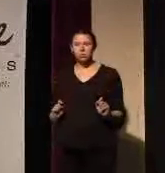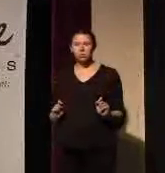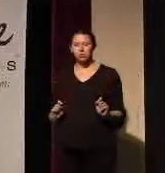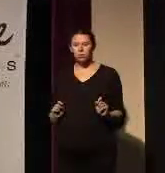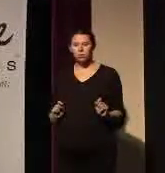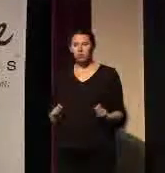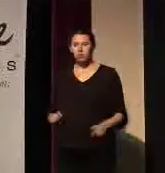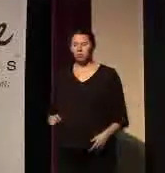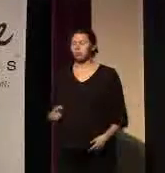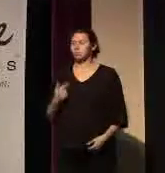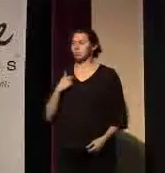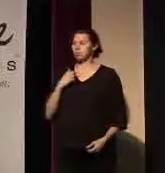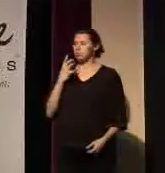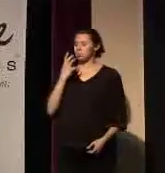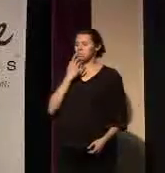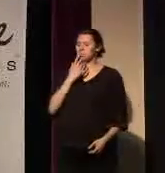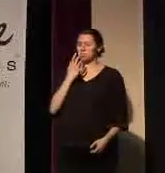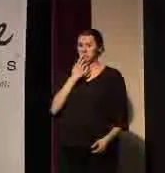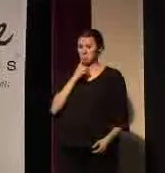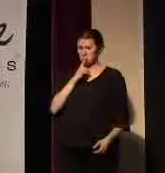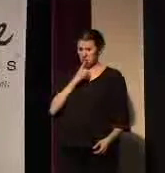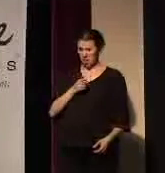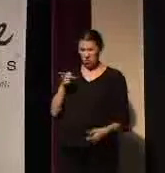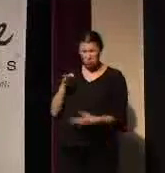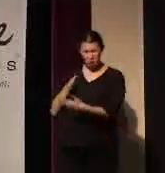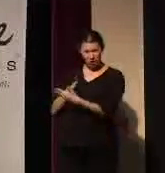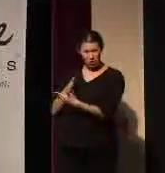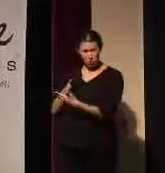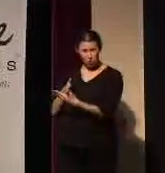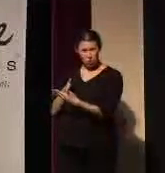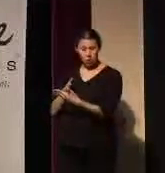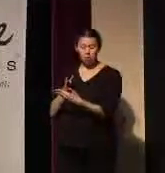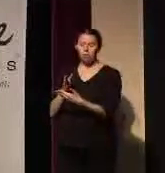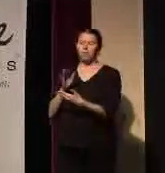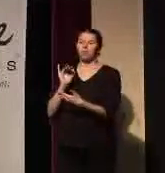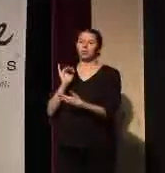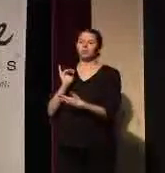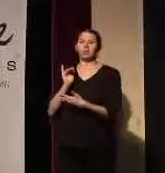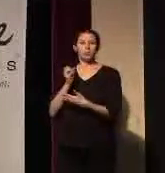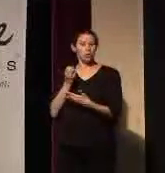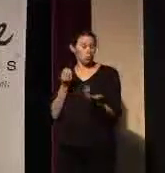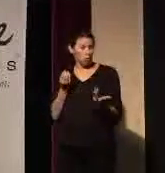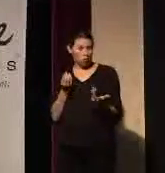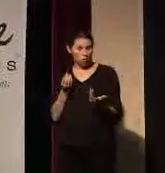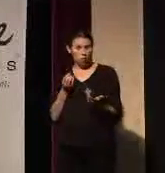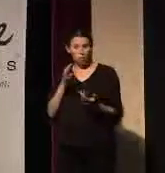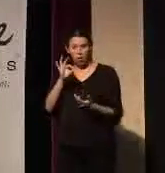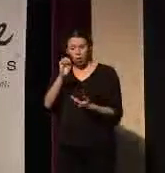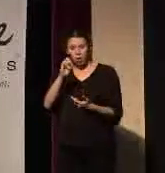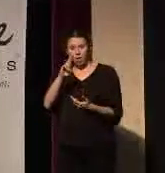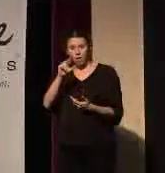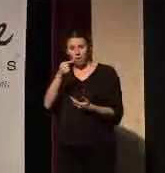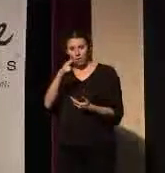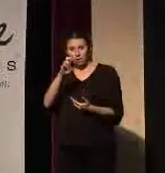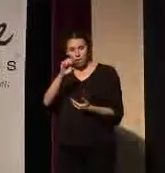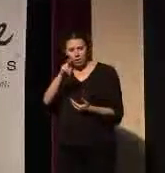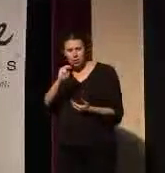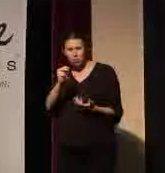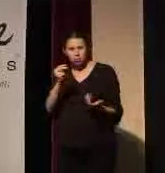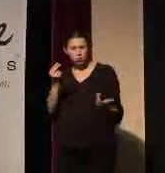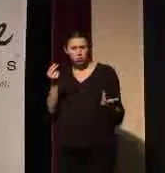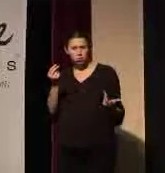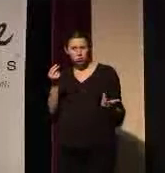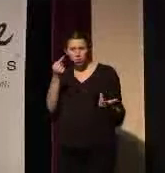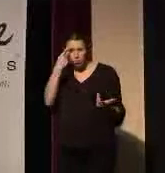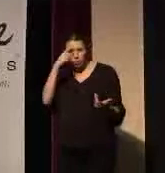It was a very disturbing outcome. Now, what are the lessons for Ferguson and for St. Louis? Because, as